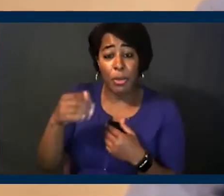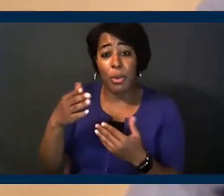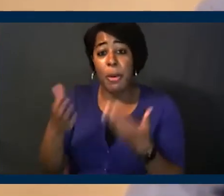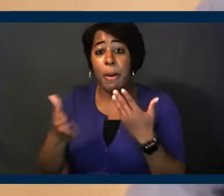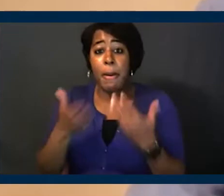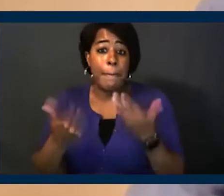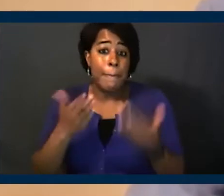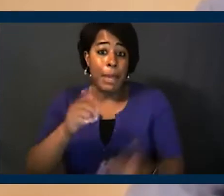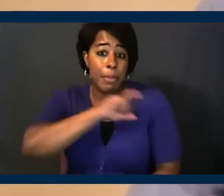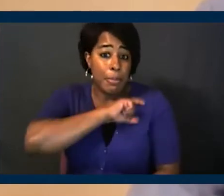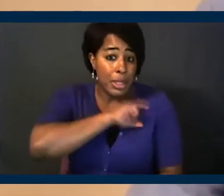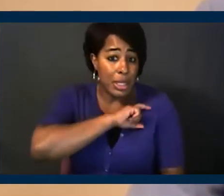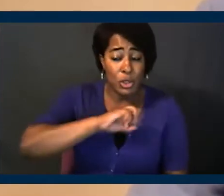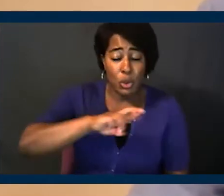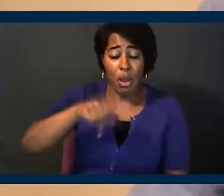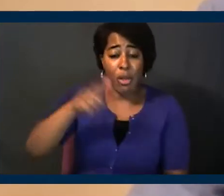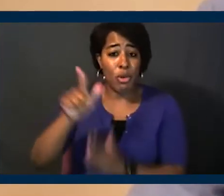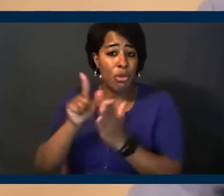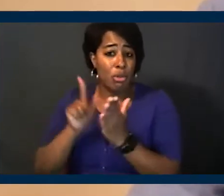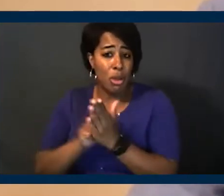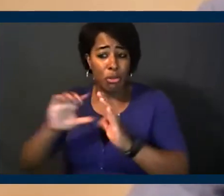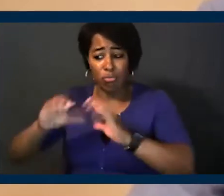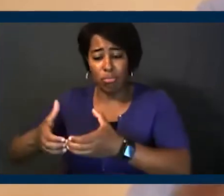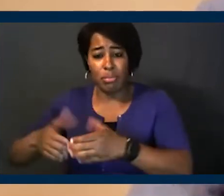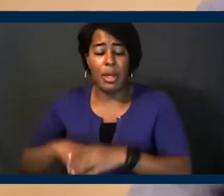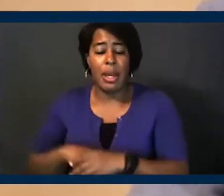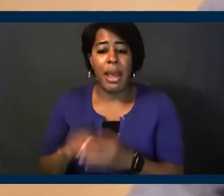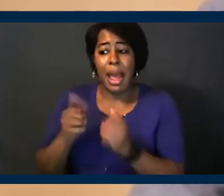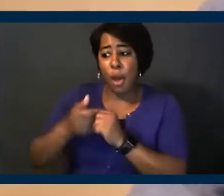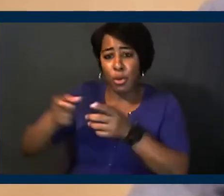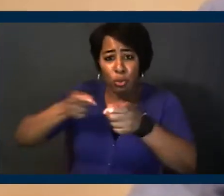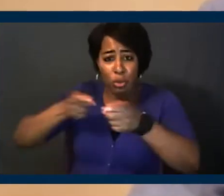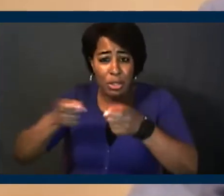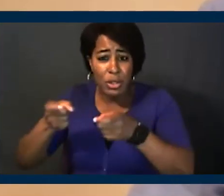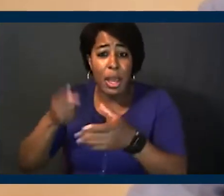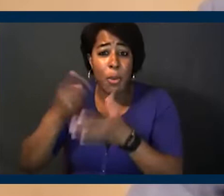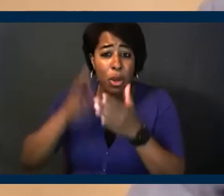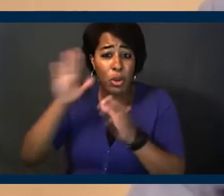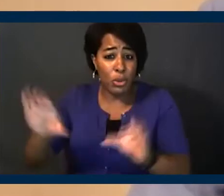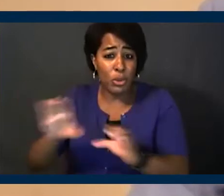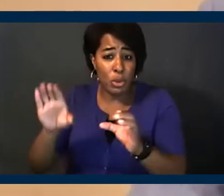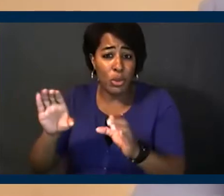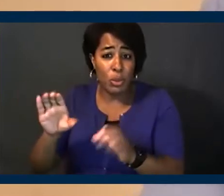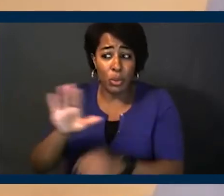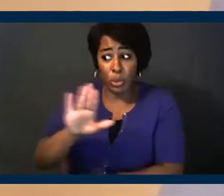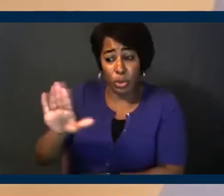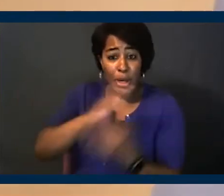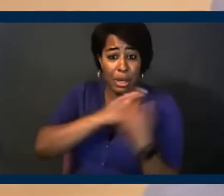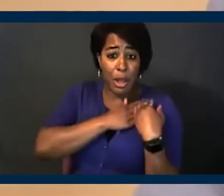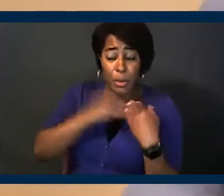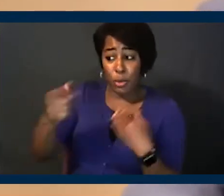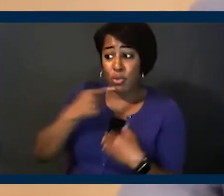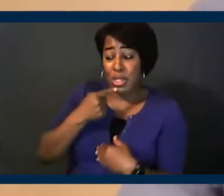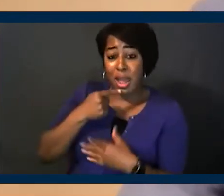else, and how you legislate and what you're going to be doing in your term. And that will,